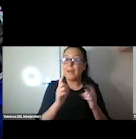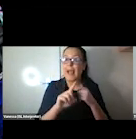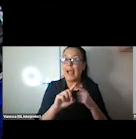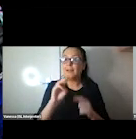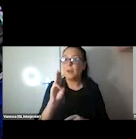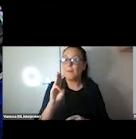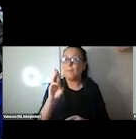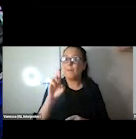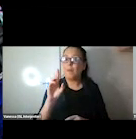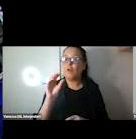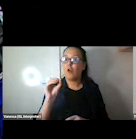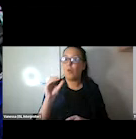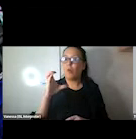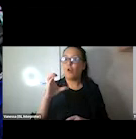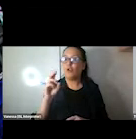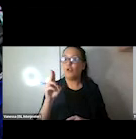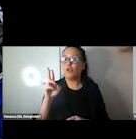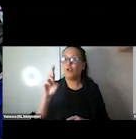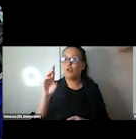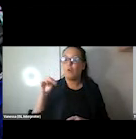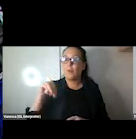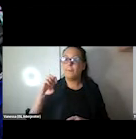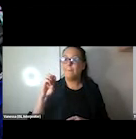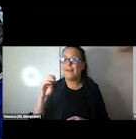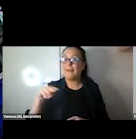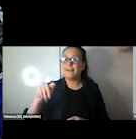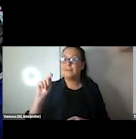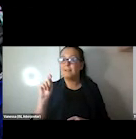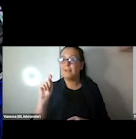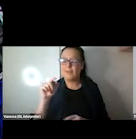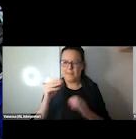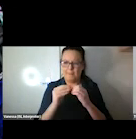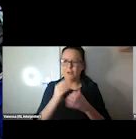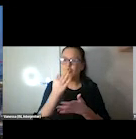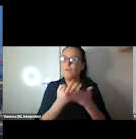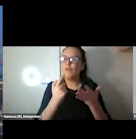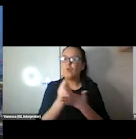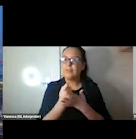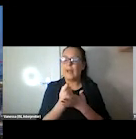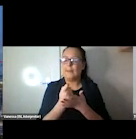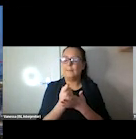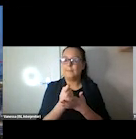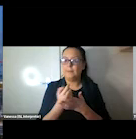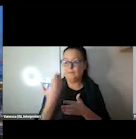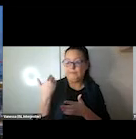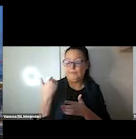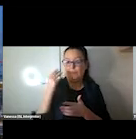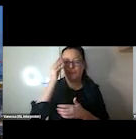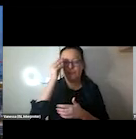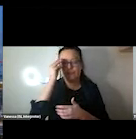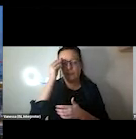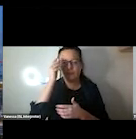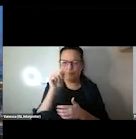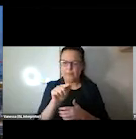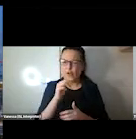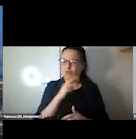been mentioned a couple of times by Geraldine earlier on, and certainly by Selina. And again, this is a really important